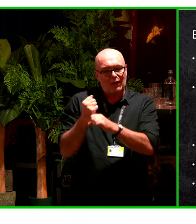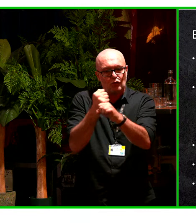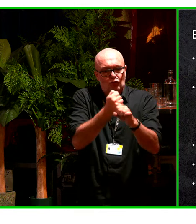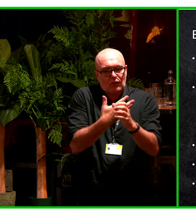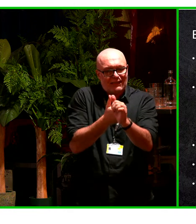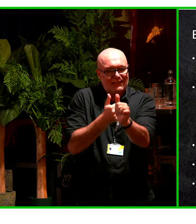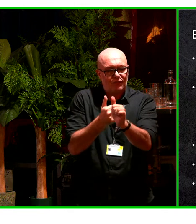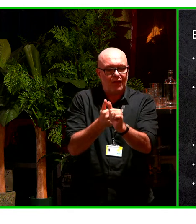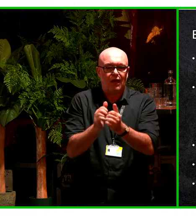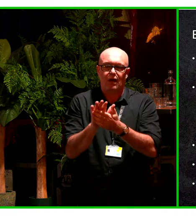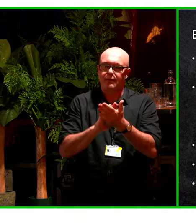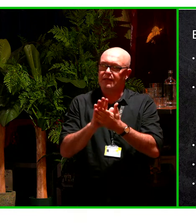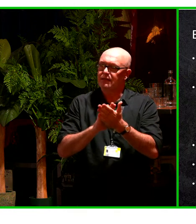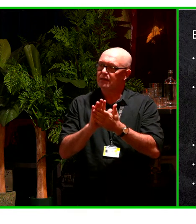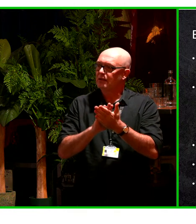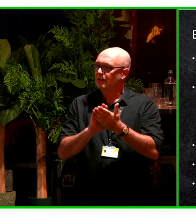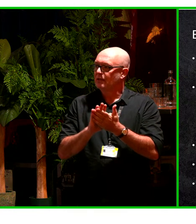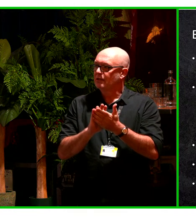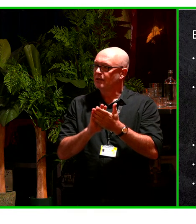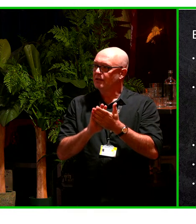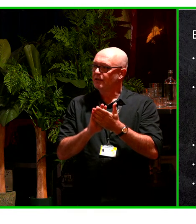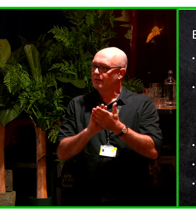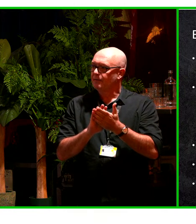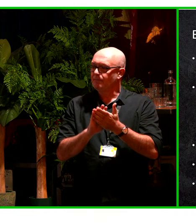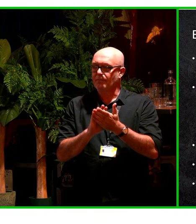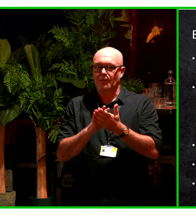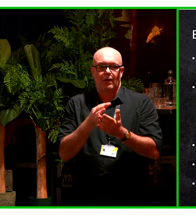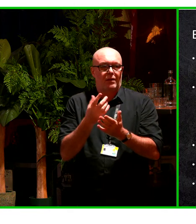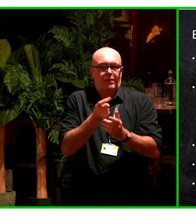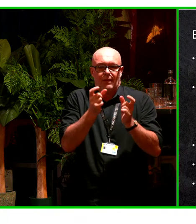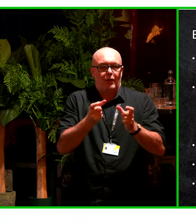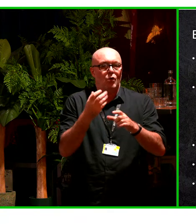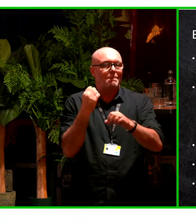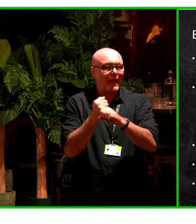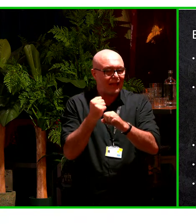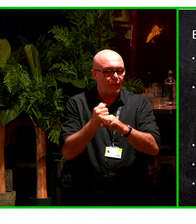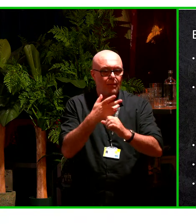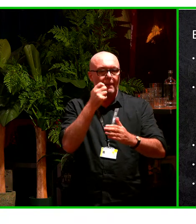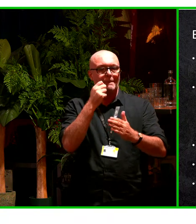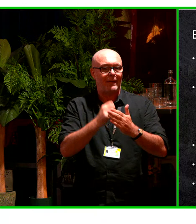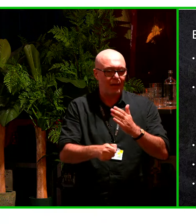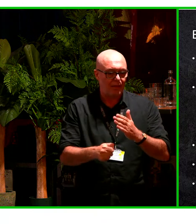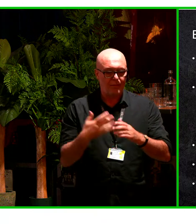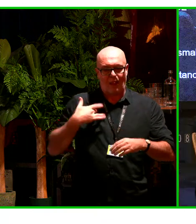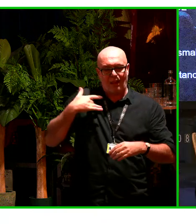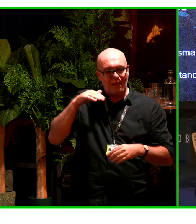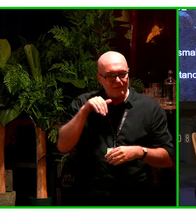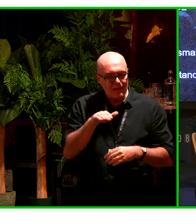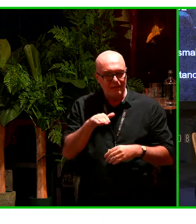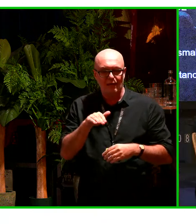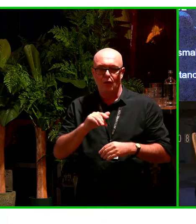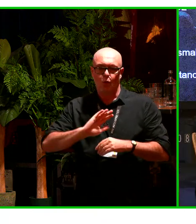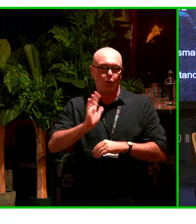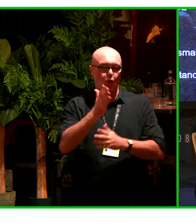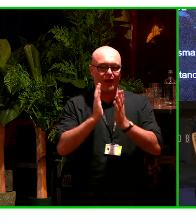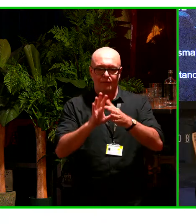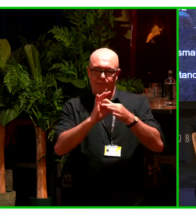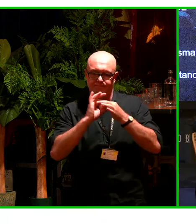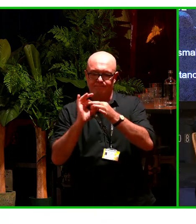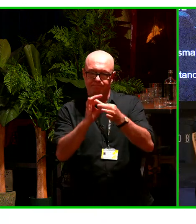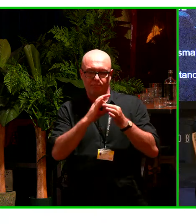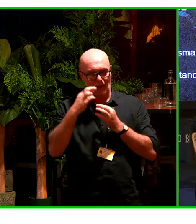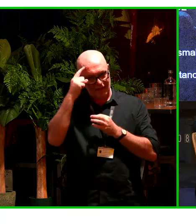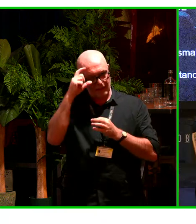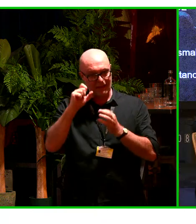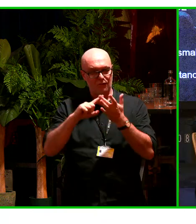mean the people that will use buildings, maintain buildings, occupy the buildings. You've got to demand lower embodied carbon, and